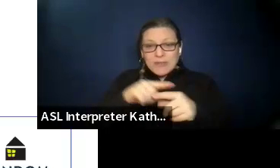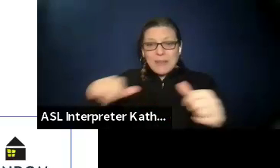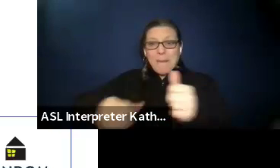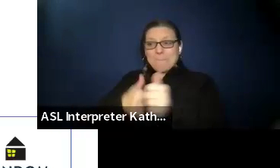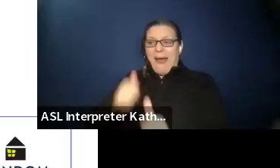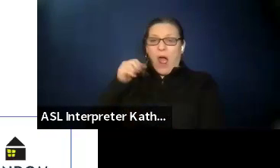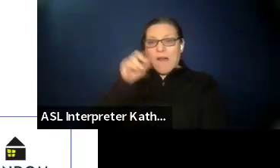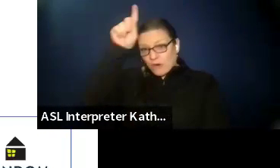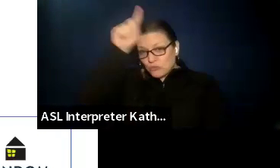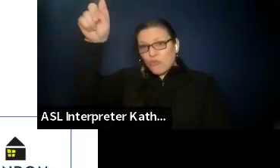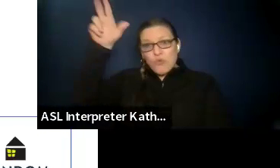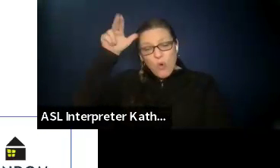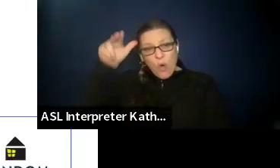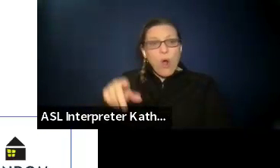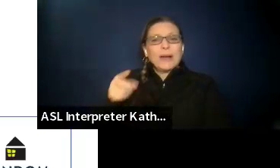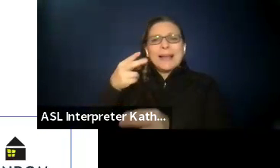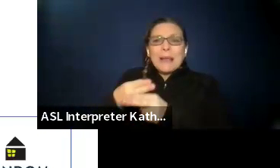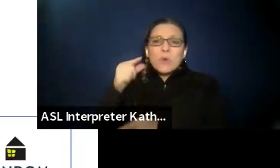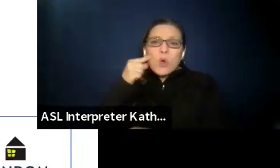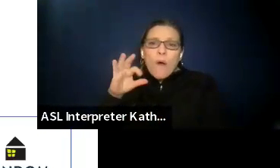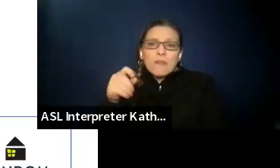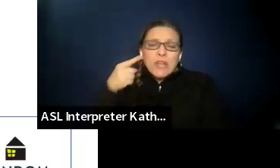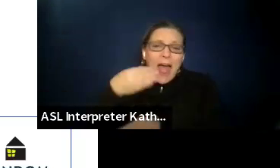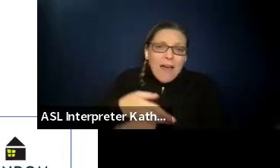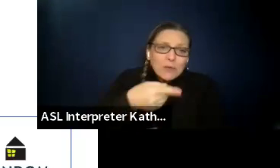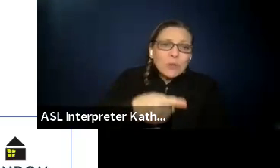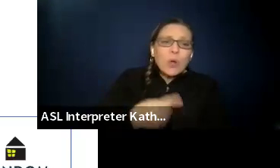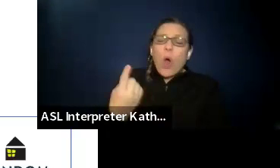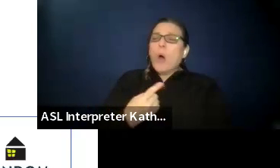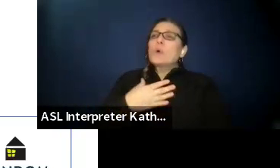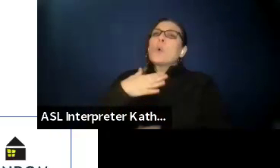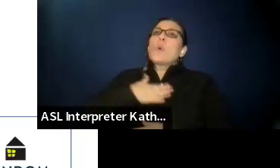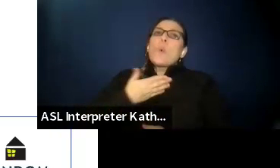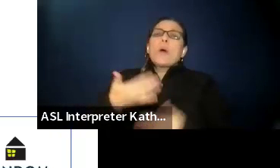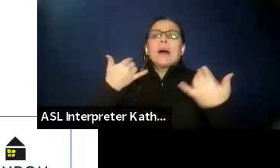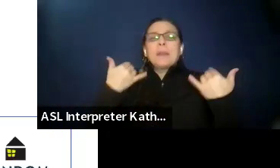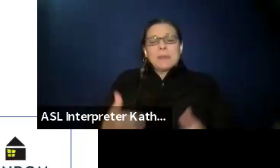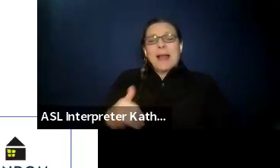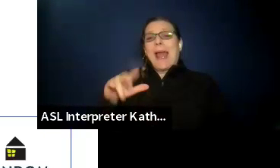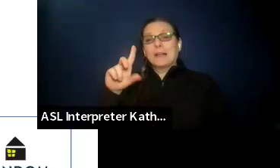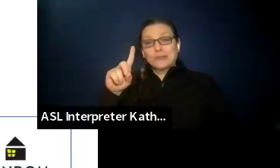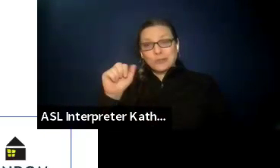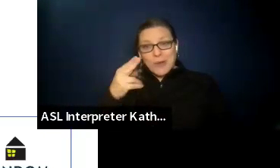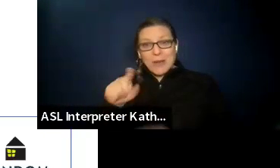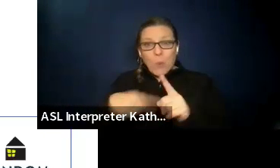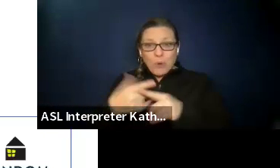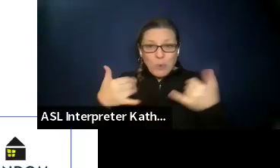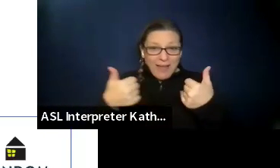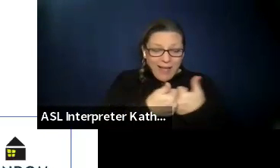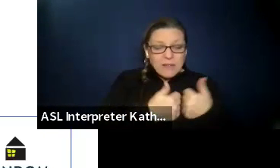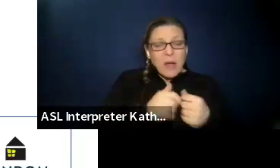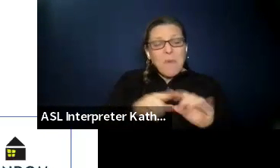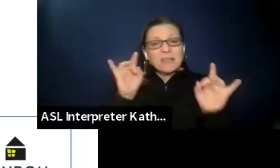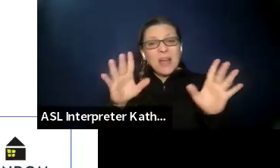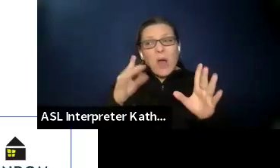costume, who names their goldfish after you, and is always willing to be the dragon when you play knights and dragons. But it's terrible when something happens